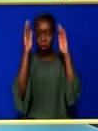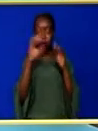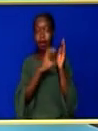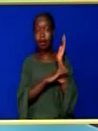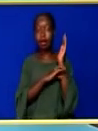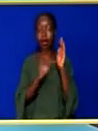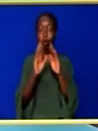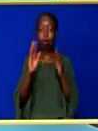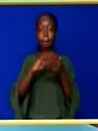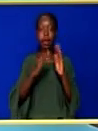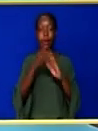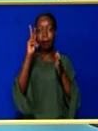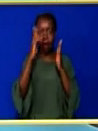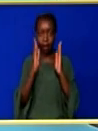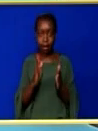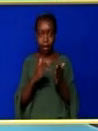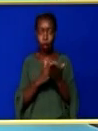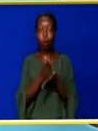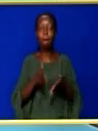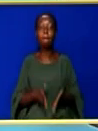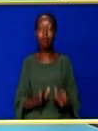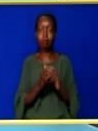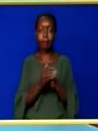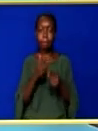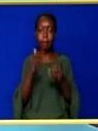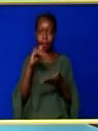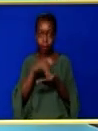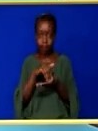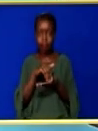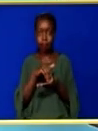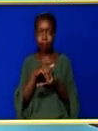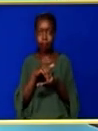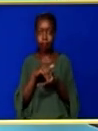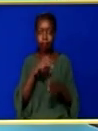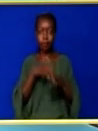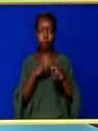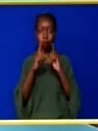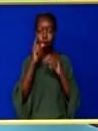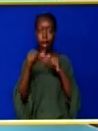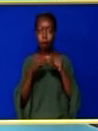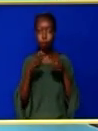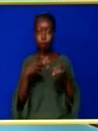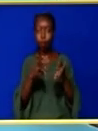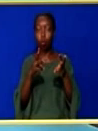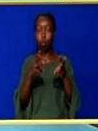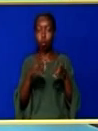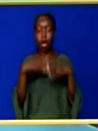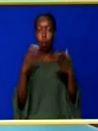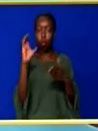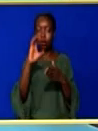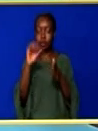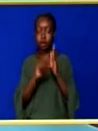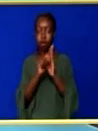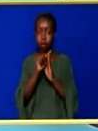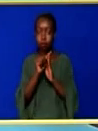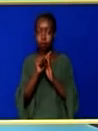qualify to be a Kenyan citizen by birth. Yes. But again, when we'll be talking of ways in which citizenship acquired